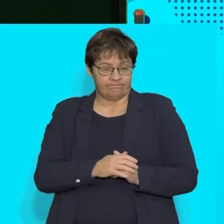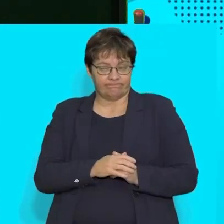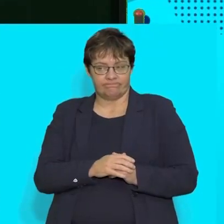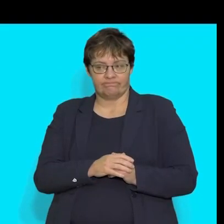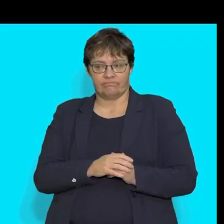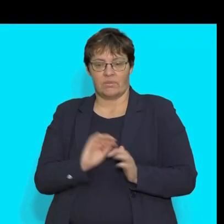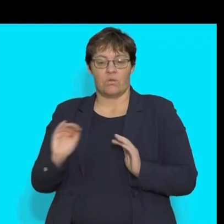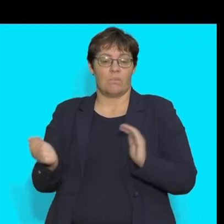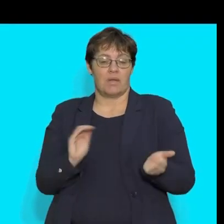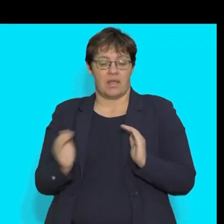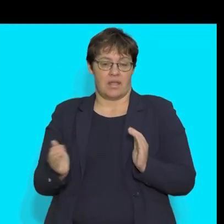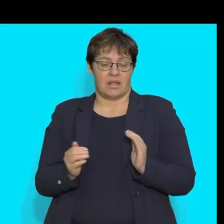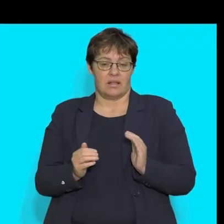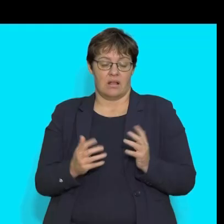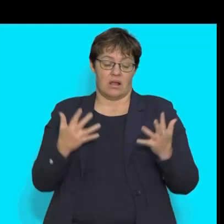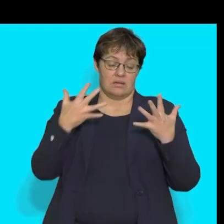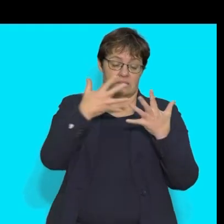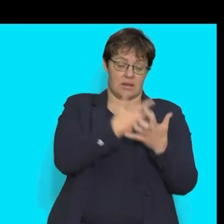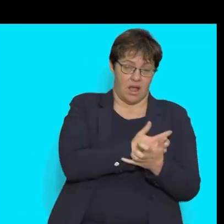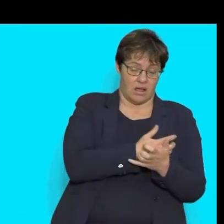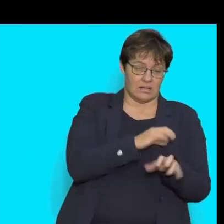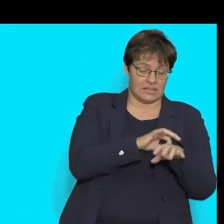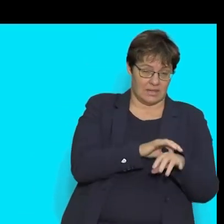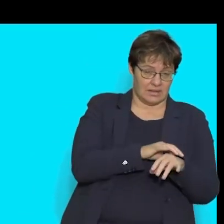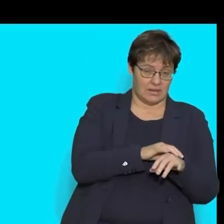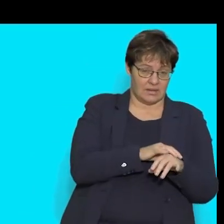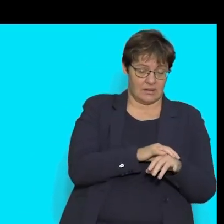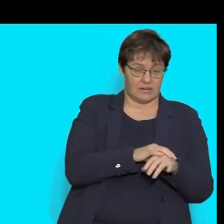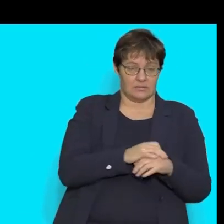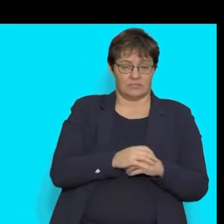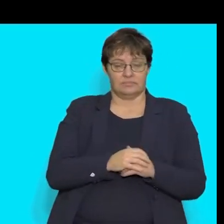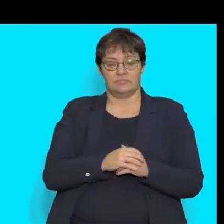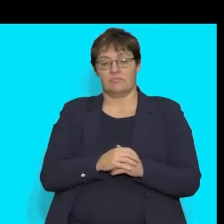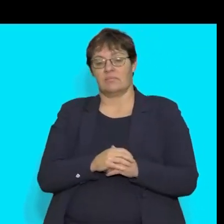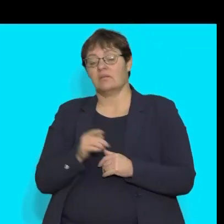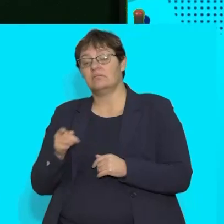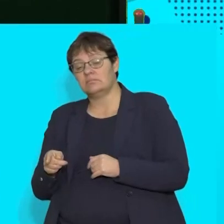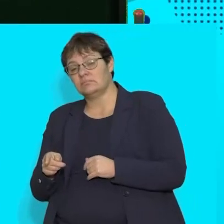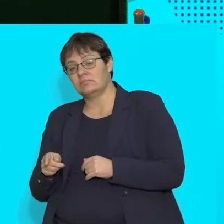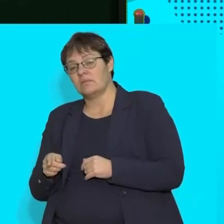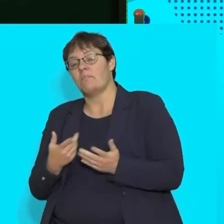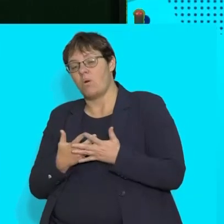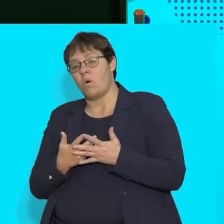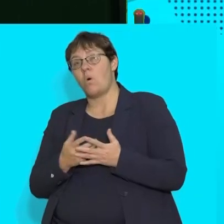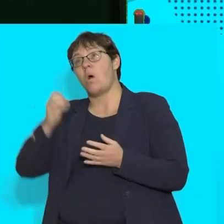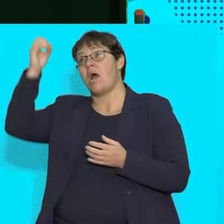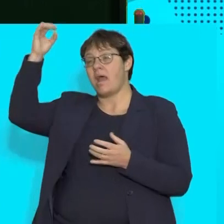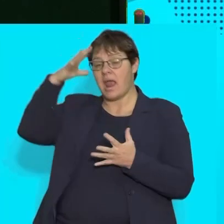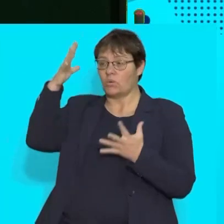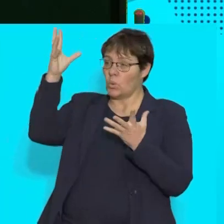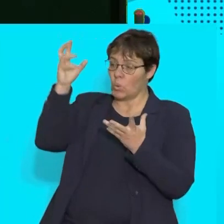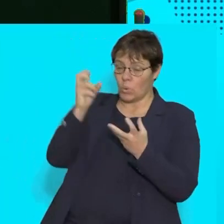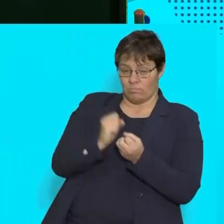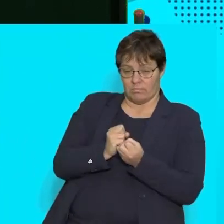that if we compare individuals that are darker skinned or have a dark color, they're more likely to absorb more